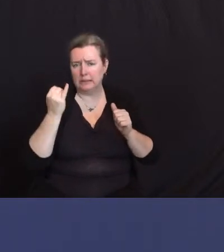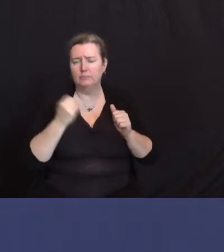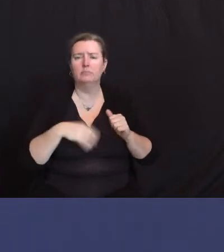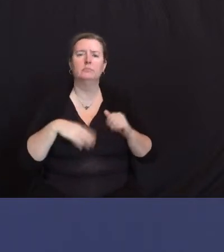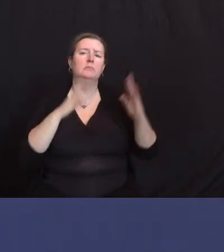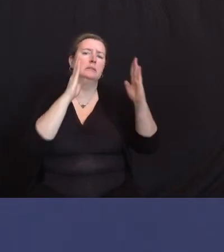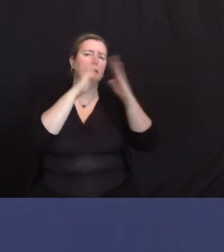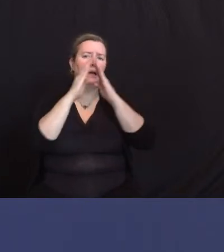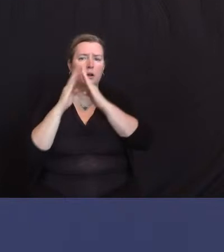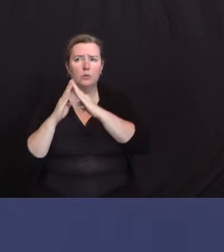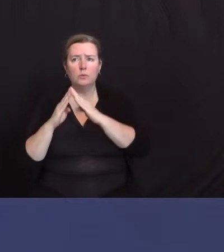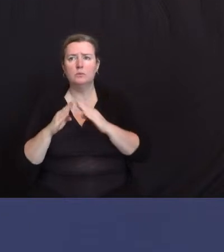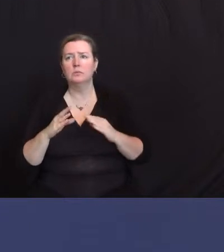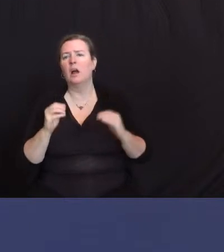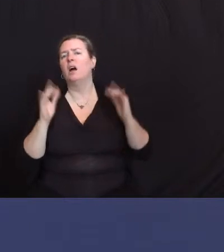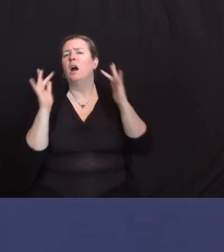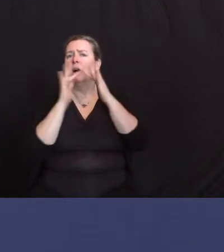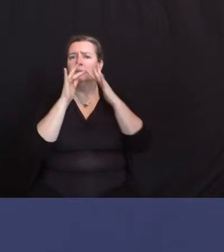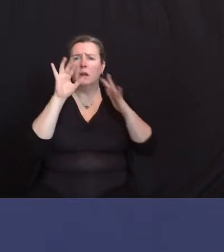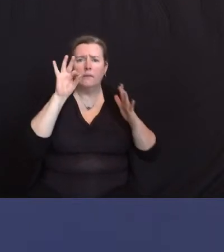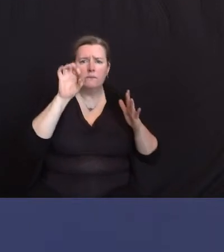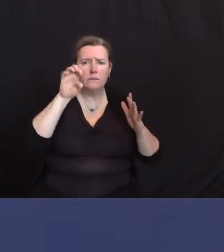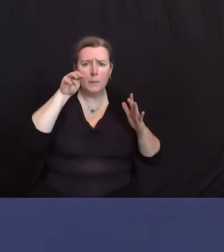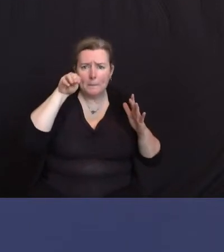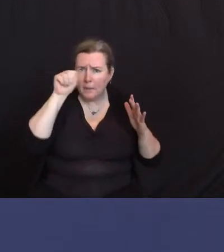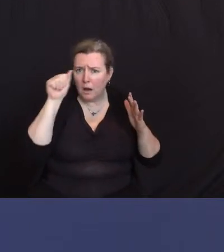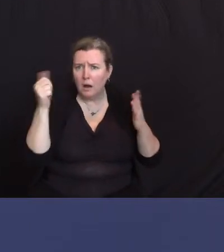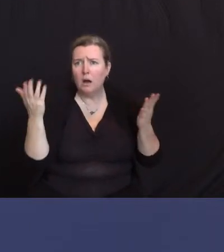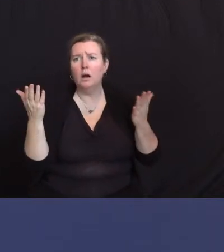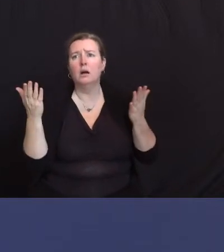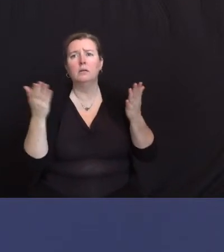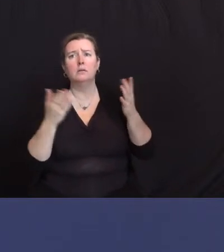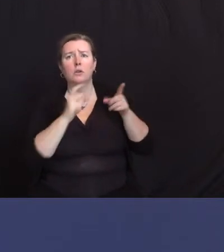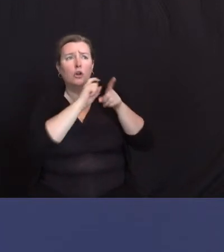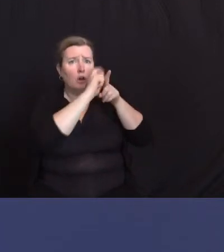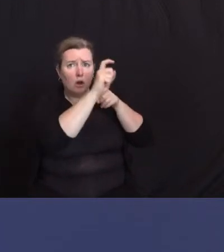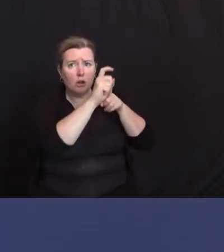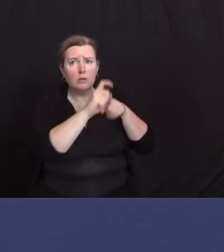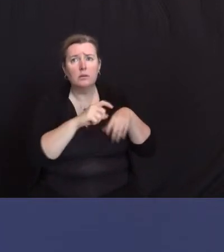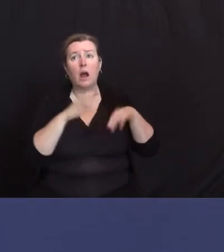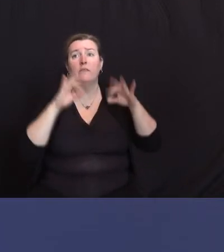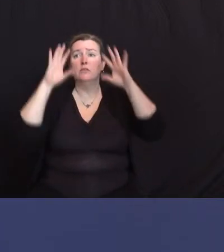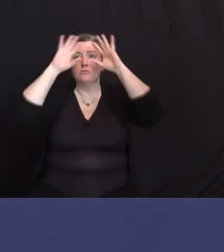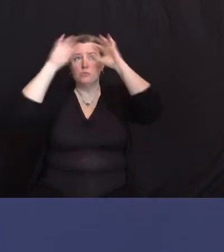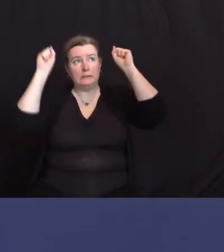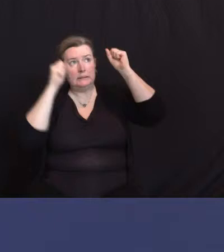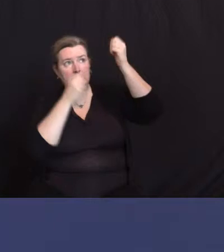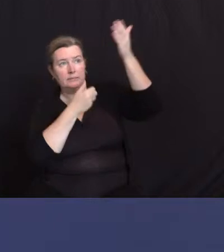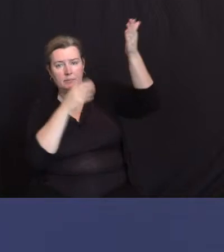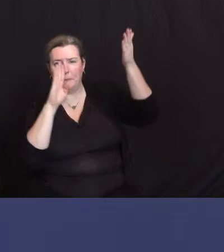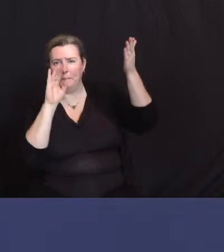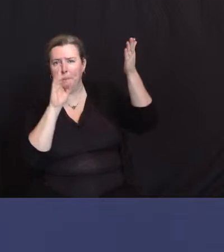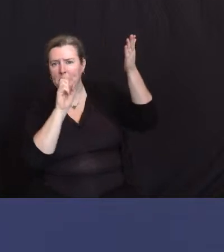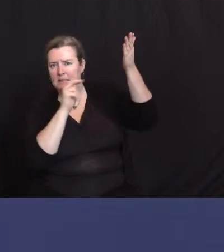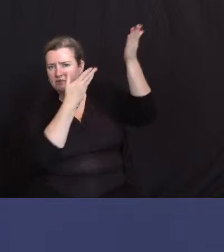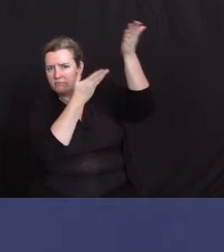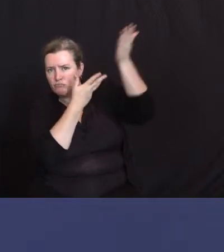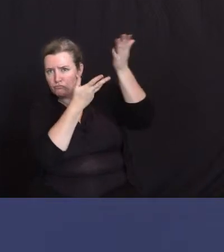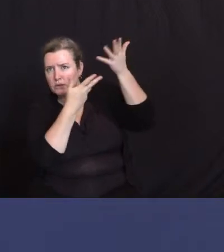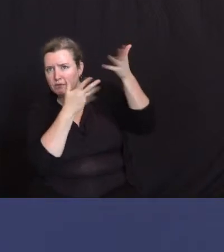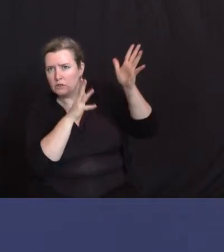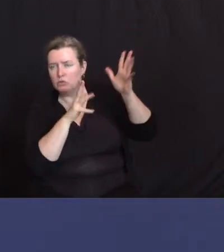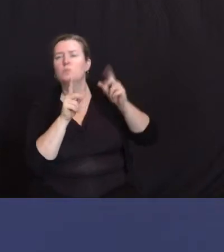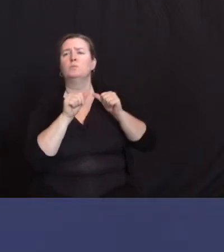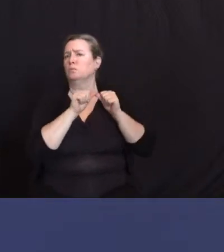Kelly, and that's a process. I was on with the president on Saturday, the FEMA administrator yesterday, so this is something we'll continue to take